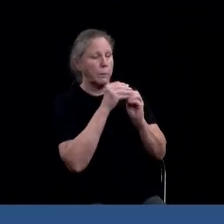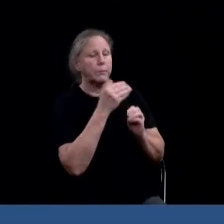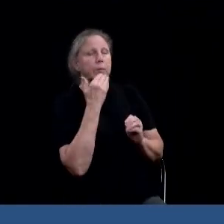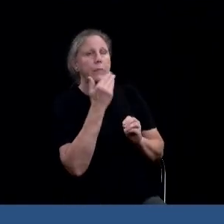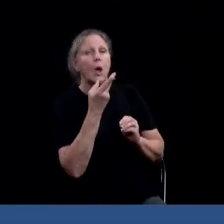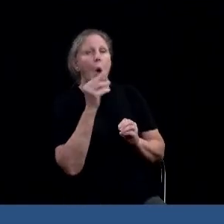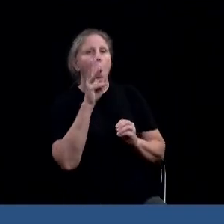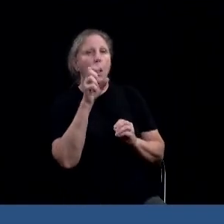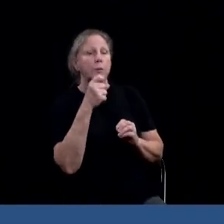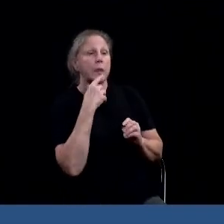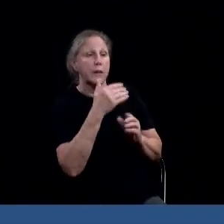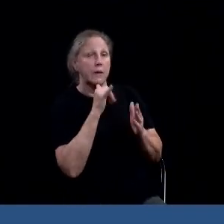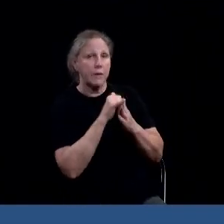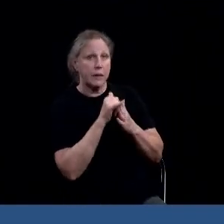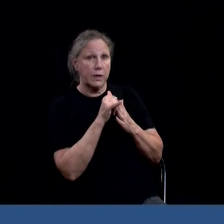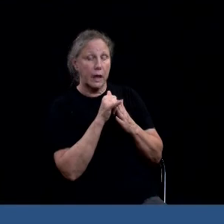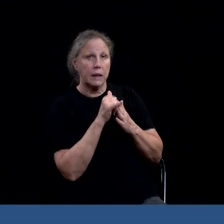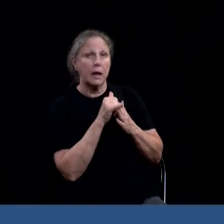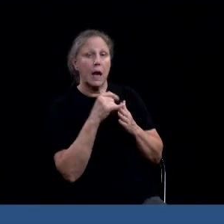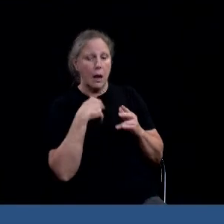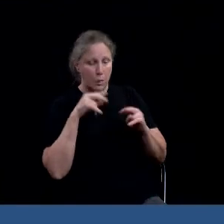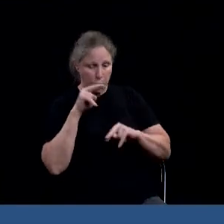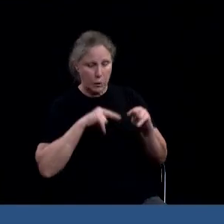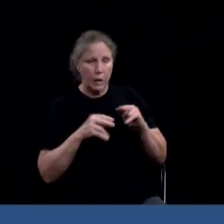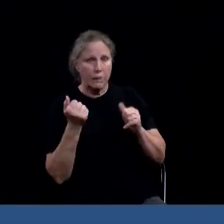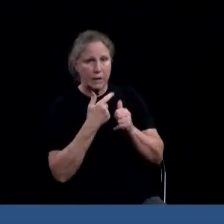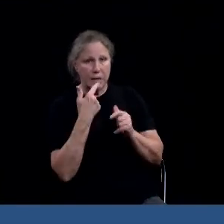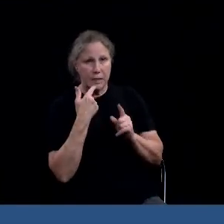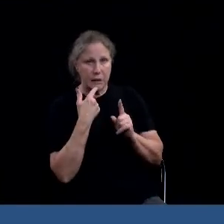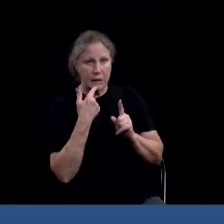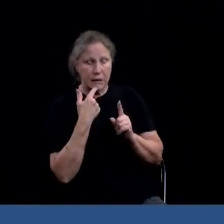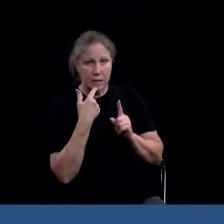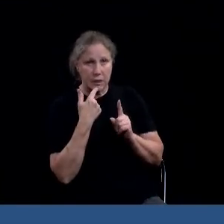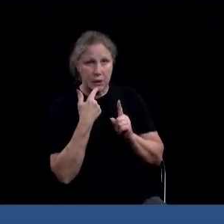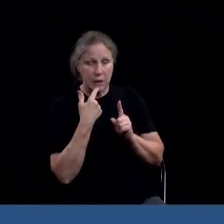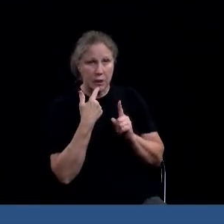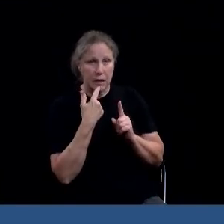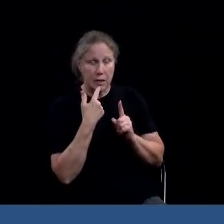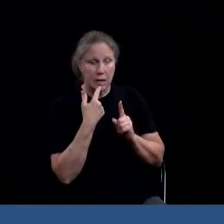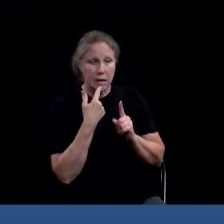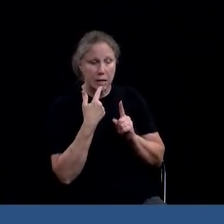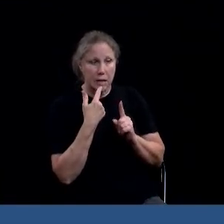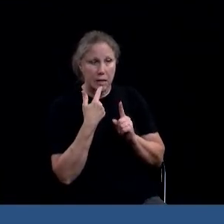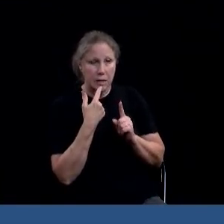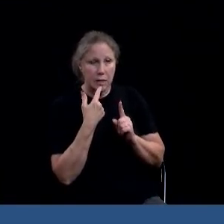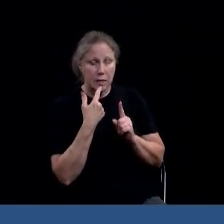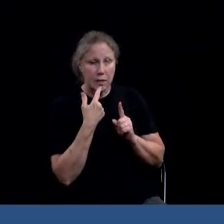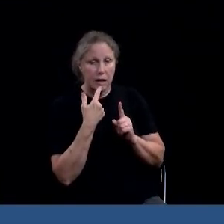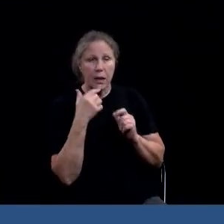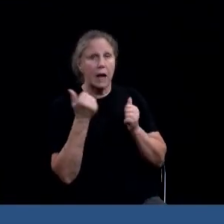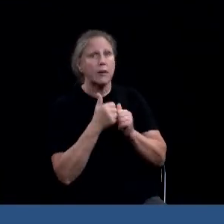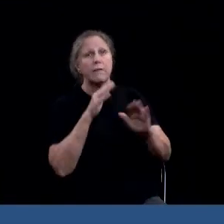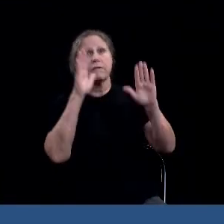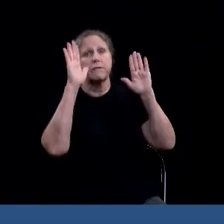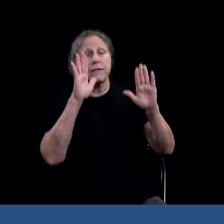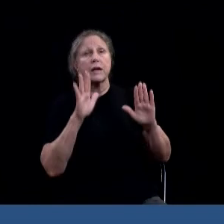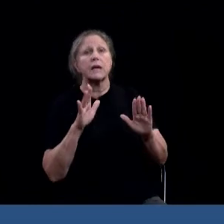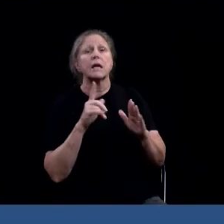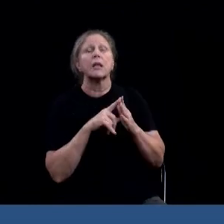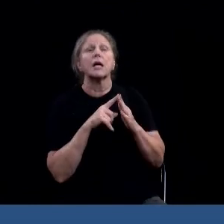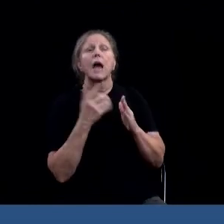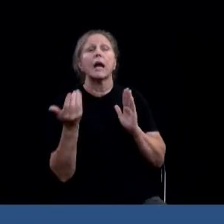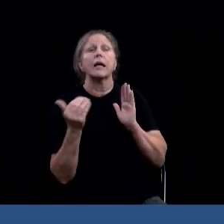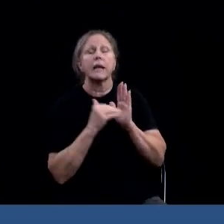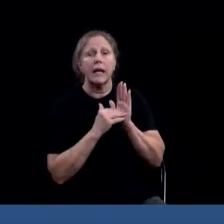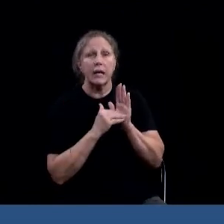agree with everything you just said. And I think this is all fantastic. Just real quick, just for, again, so I'm understanding, who actually is the